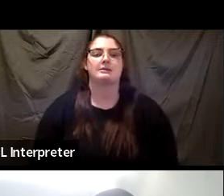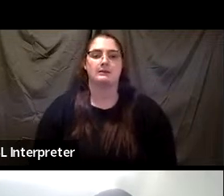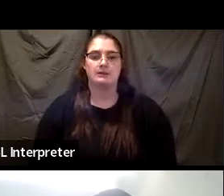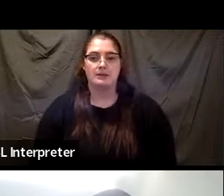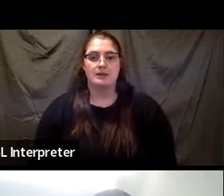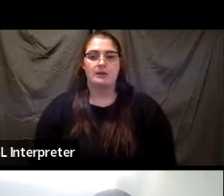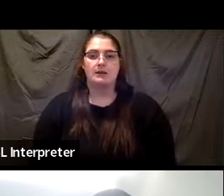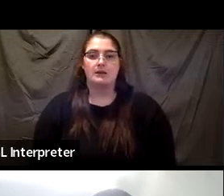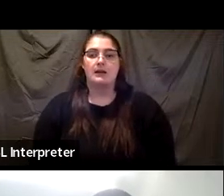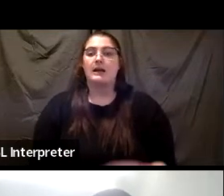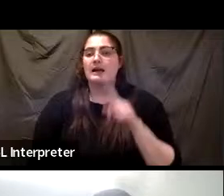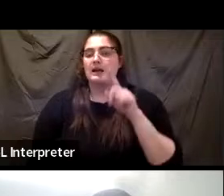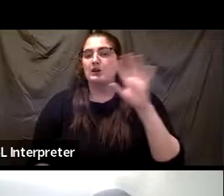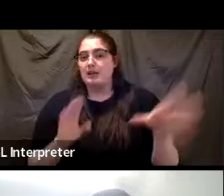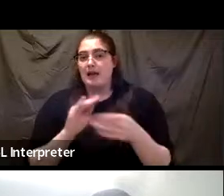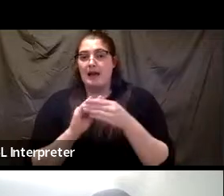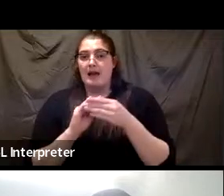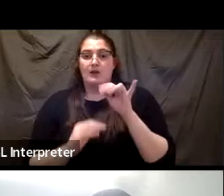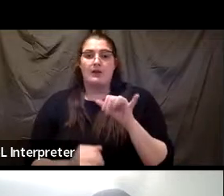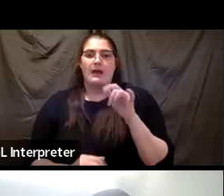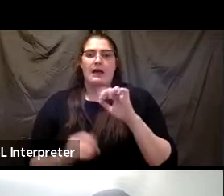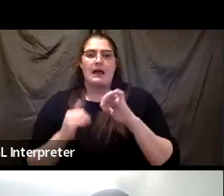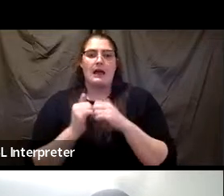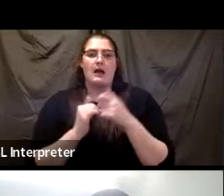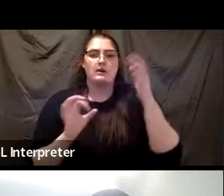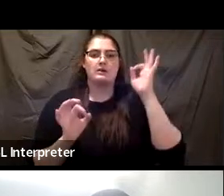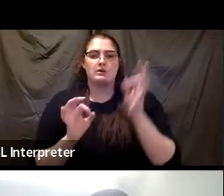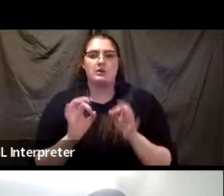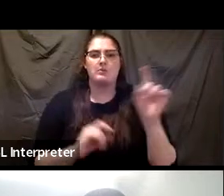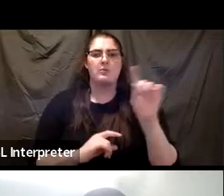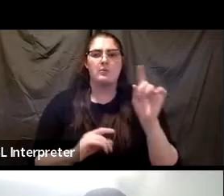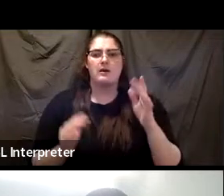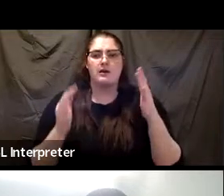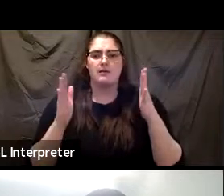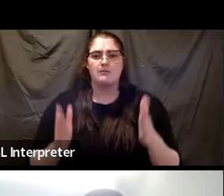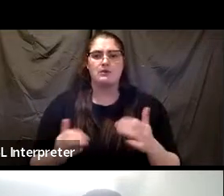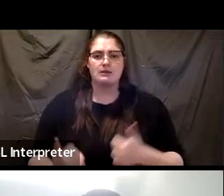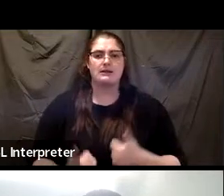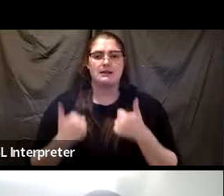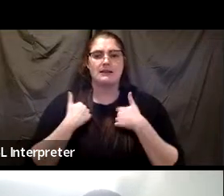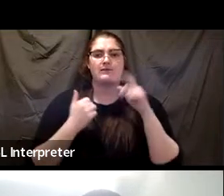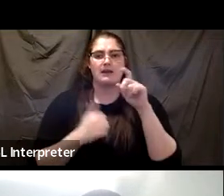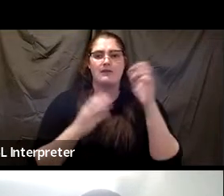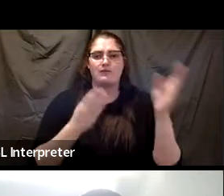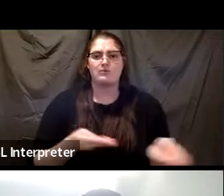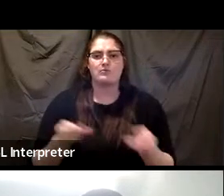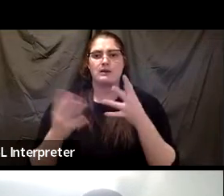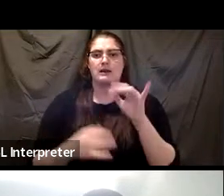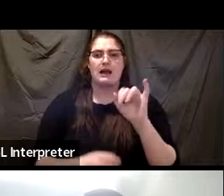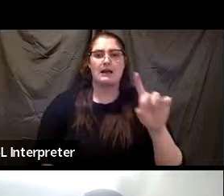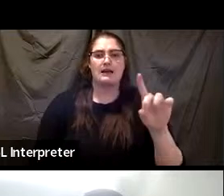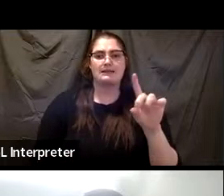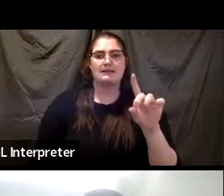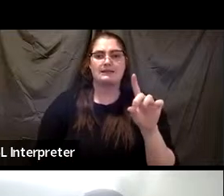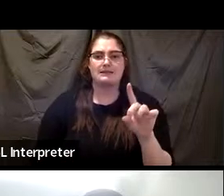And just to add on that, how is it determined where a person lives? Do they have to bring an ID and it has to have